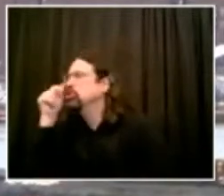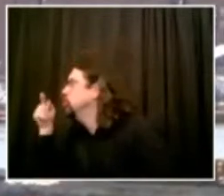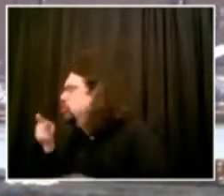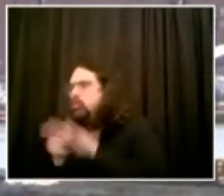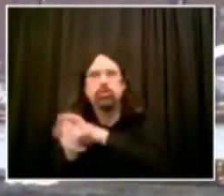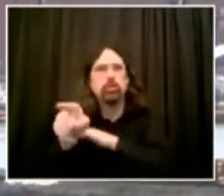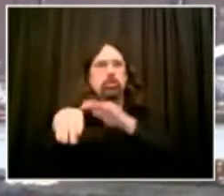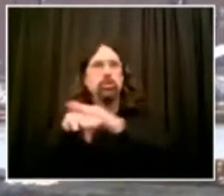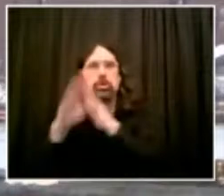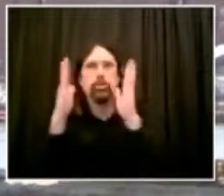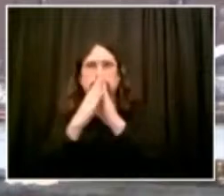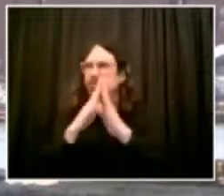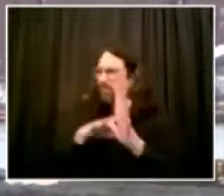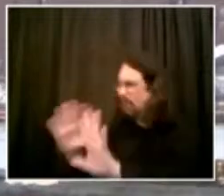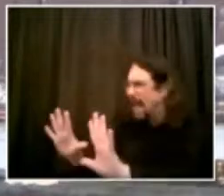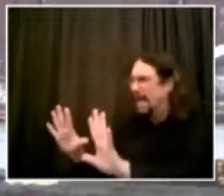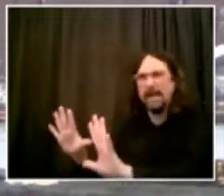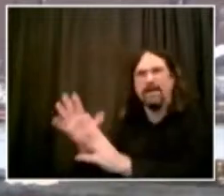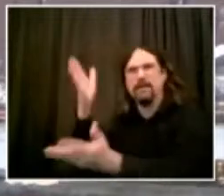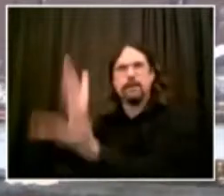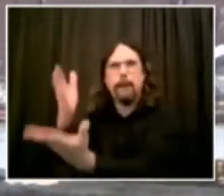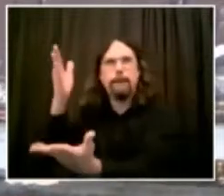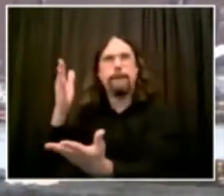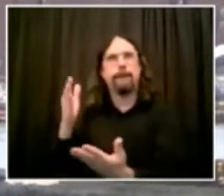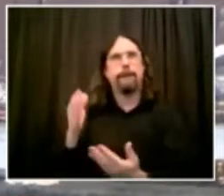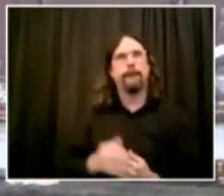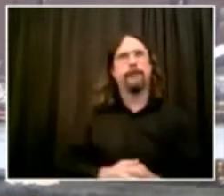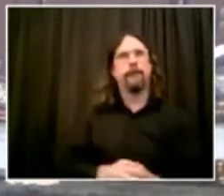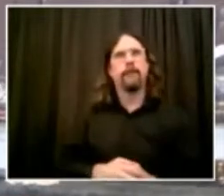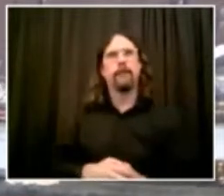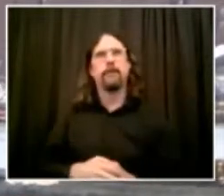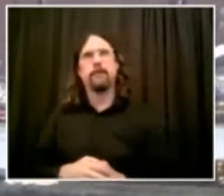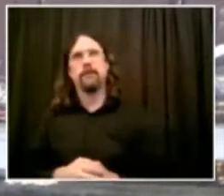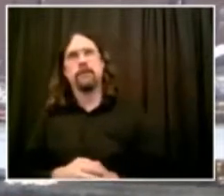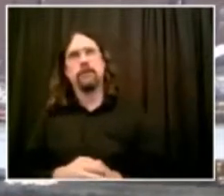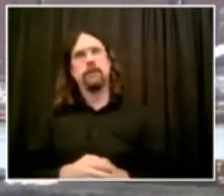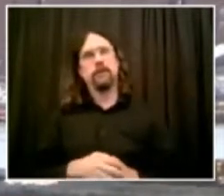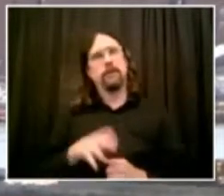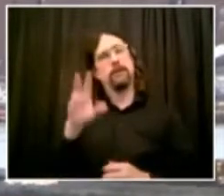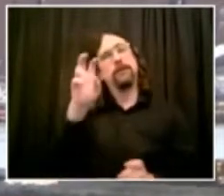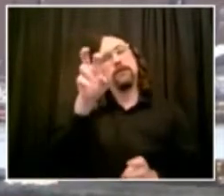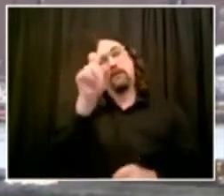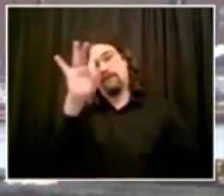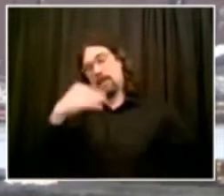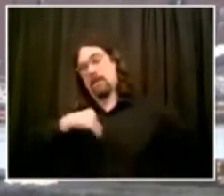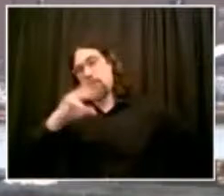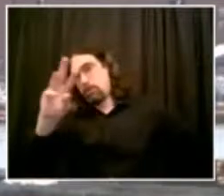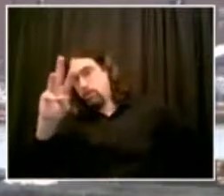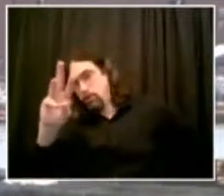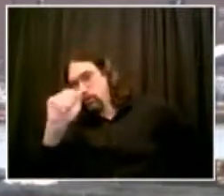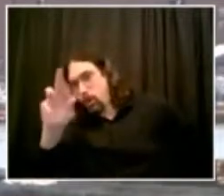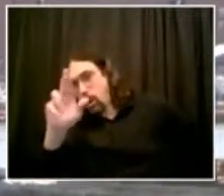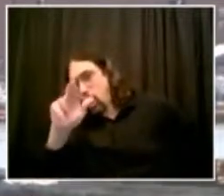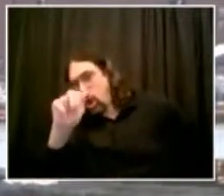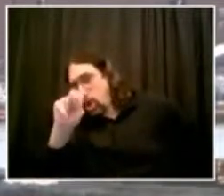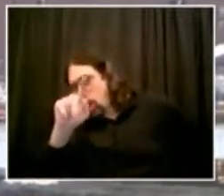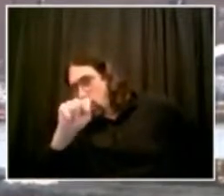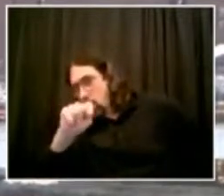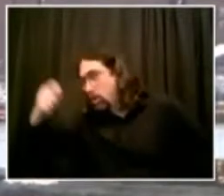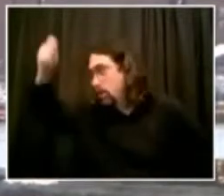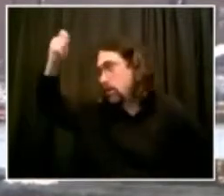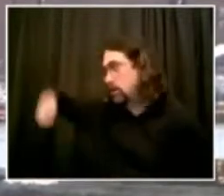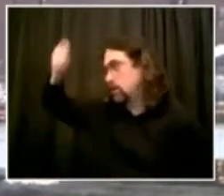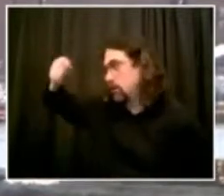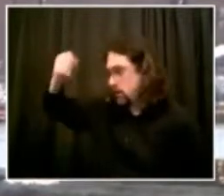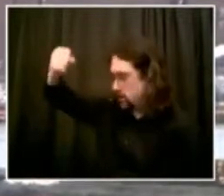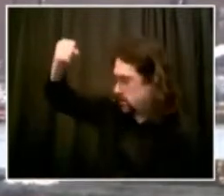Sort of a follow-up on Greg, and we know that out of the mass arrests at the RNC came many, many lawsuits